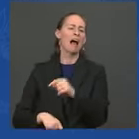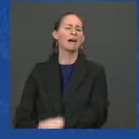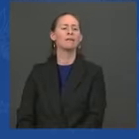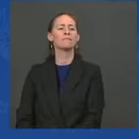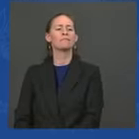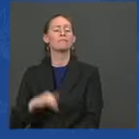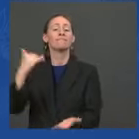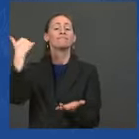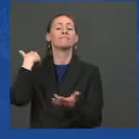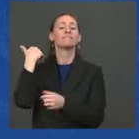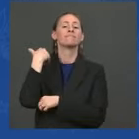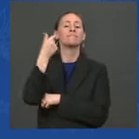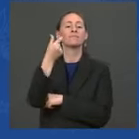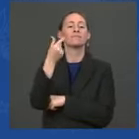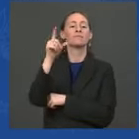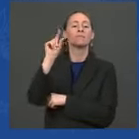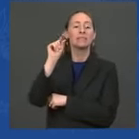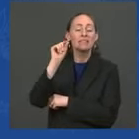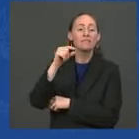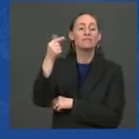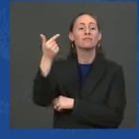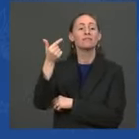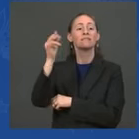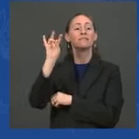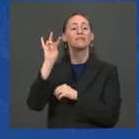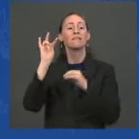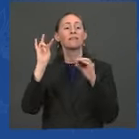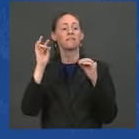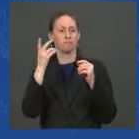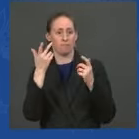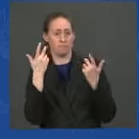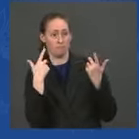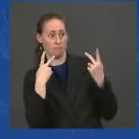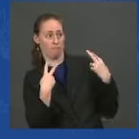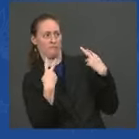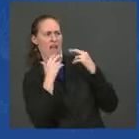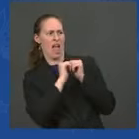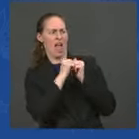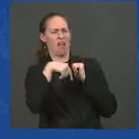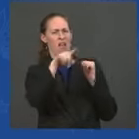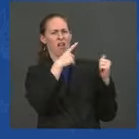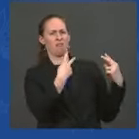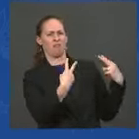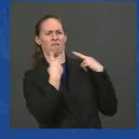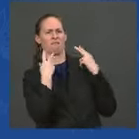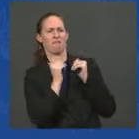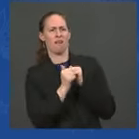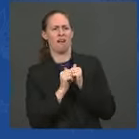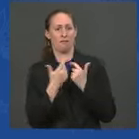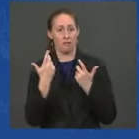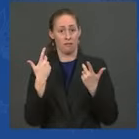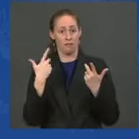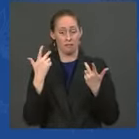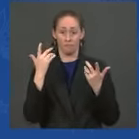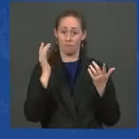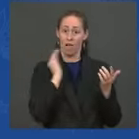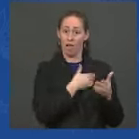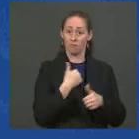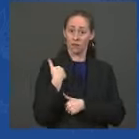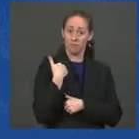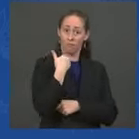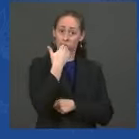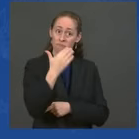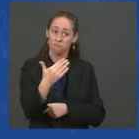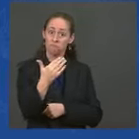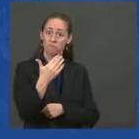they measure? They don't measure us based on the size of our military. They don't measure